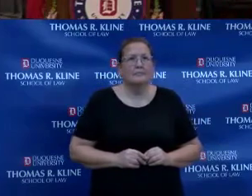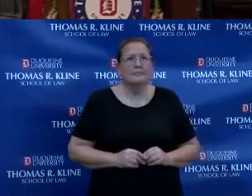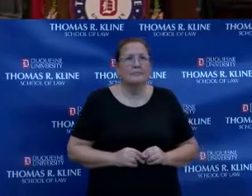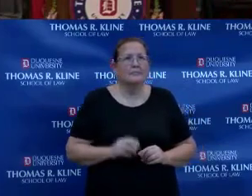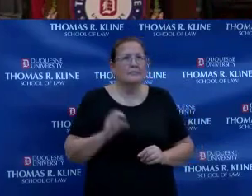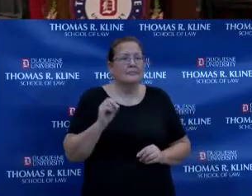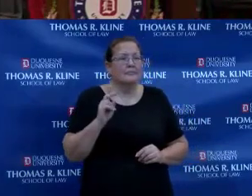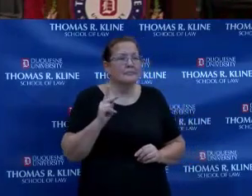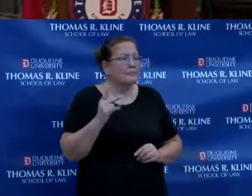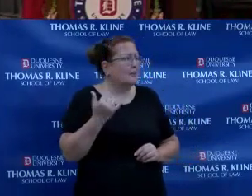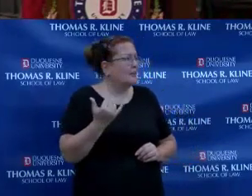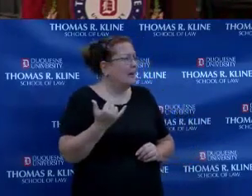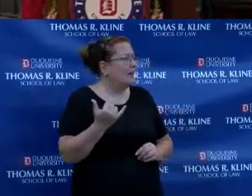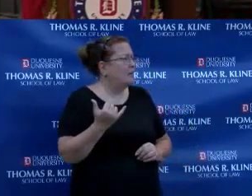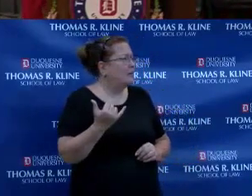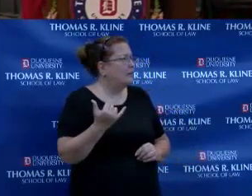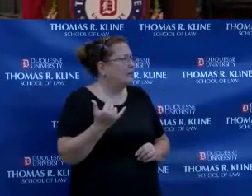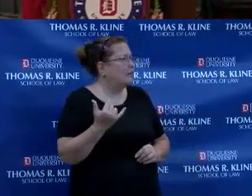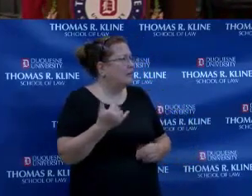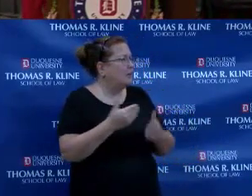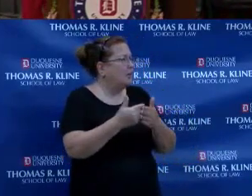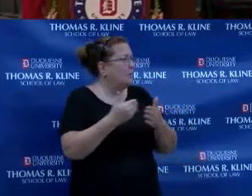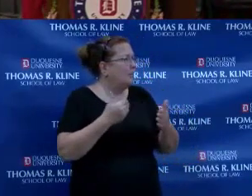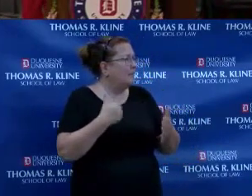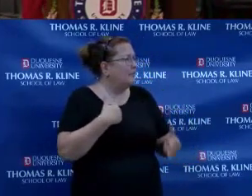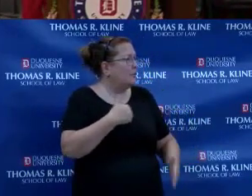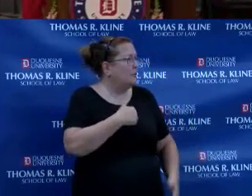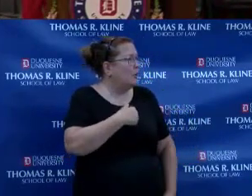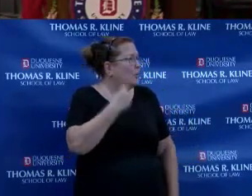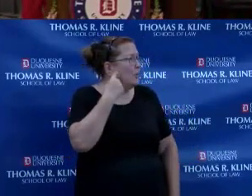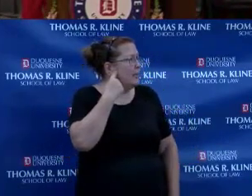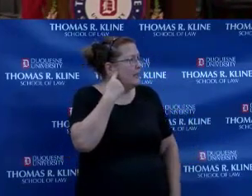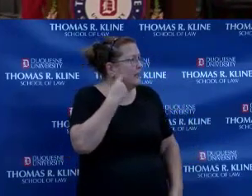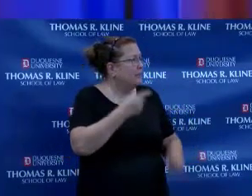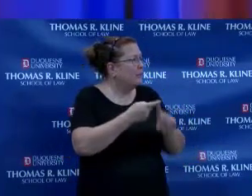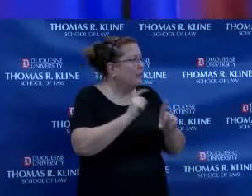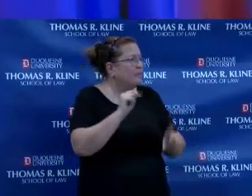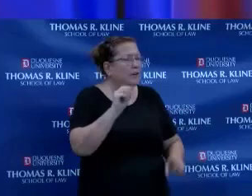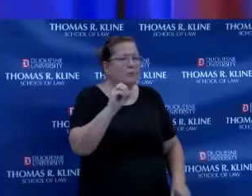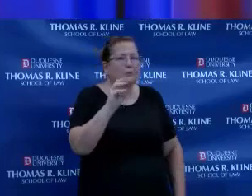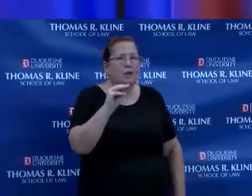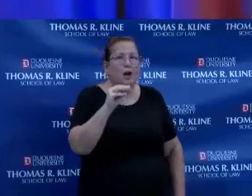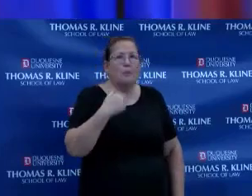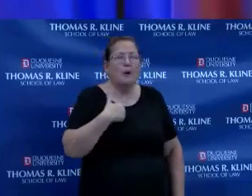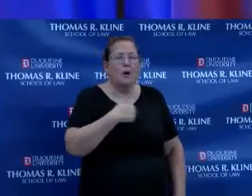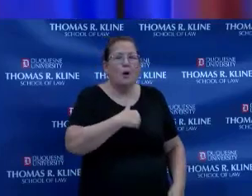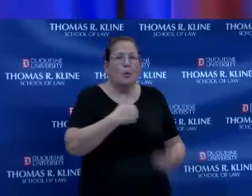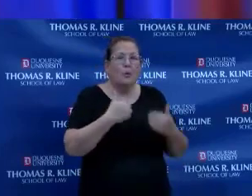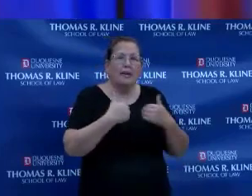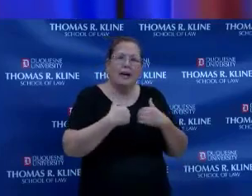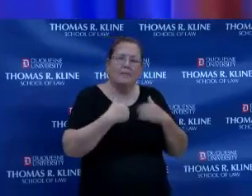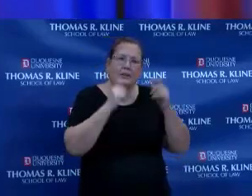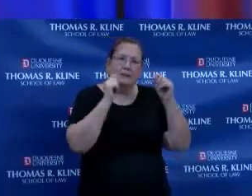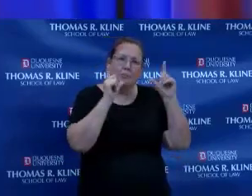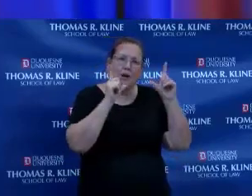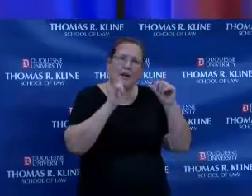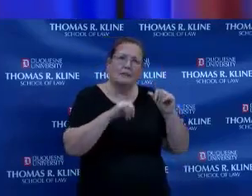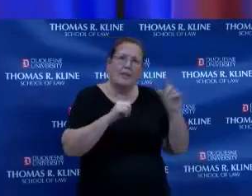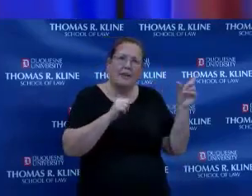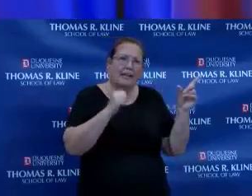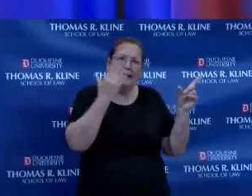Now, before we hear from Tom, I have a surprise that even Tom doesn't know